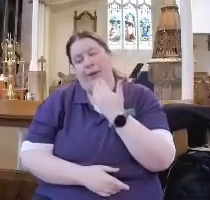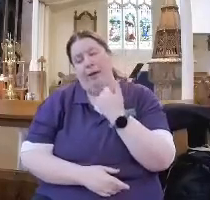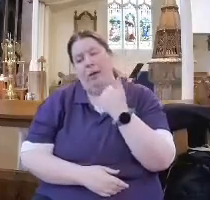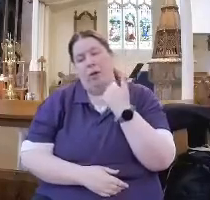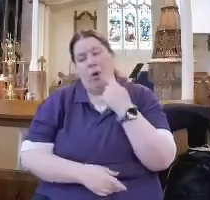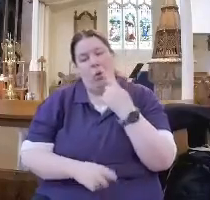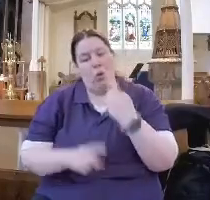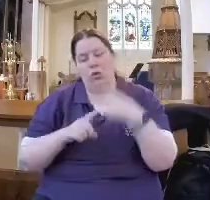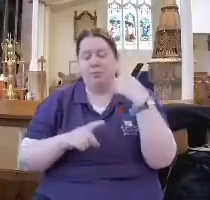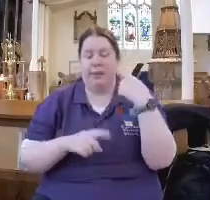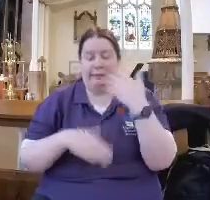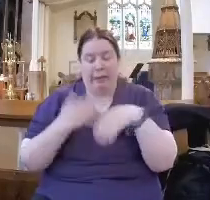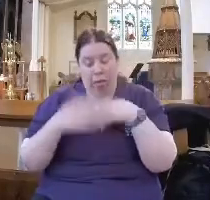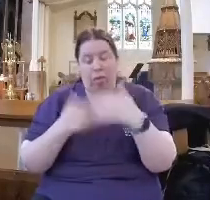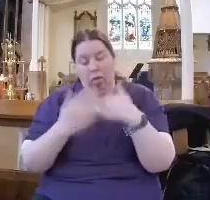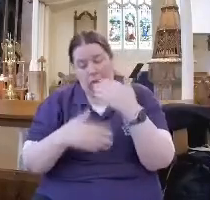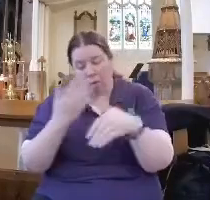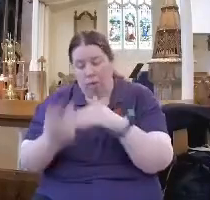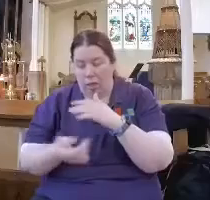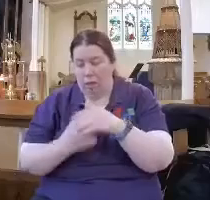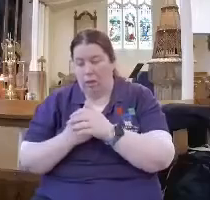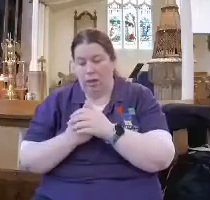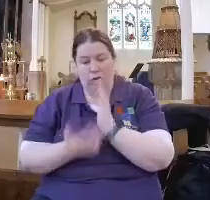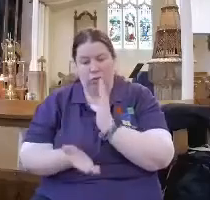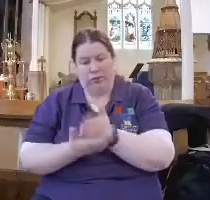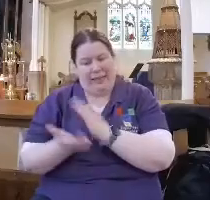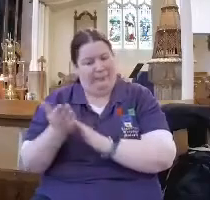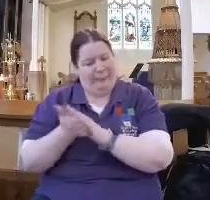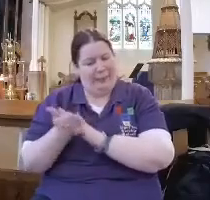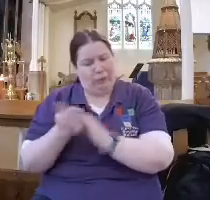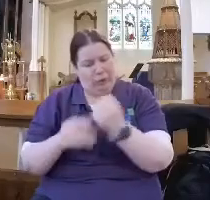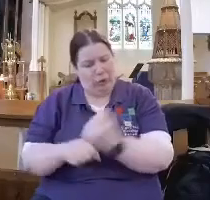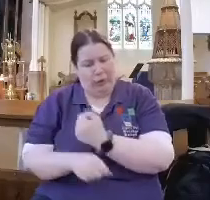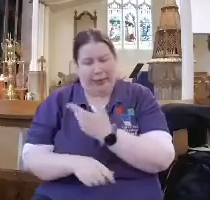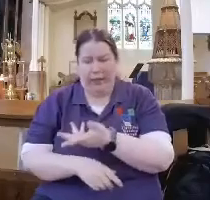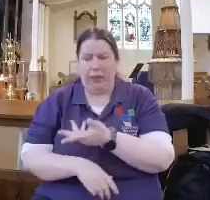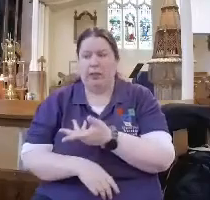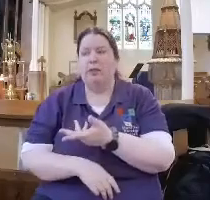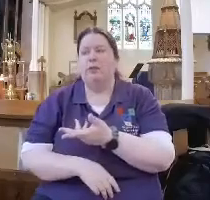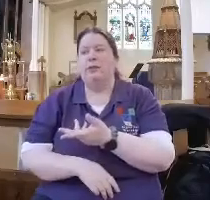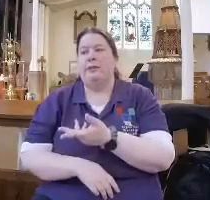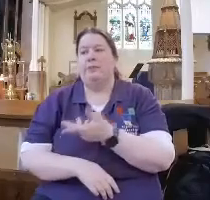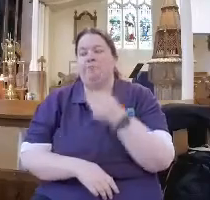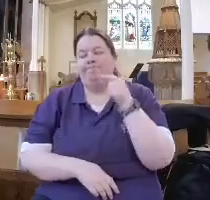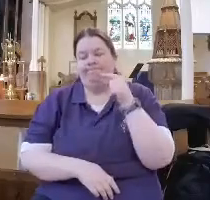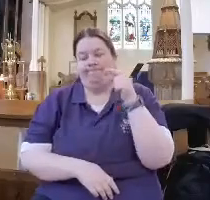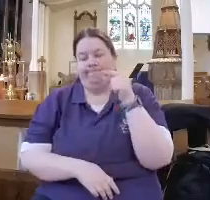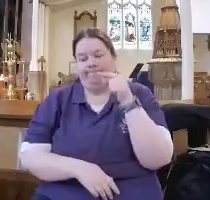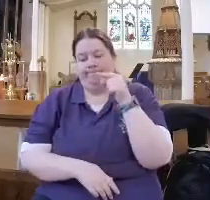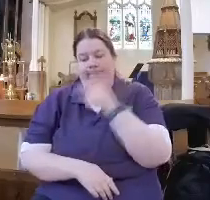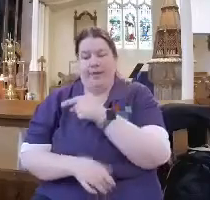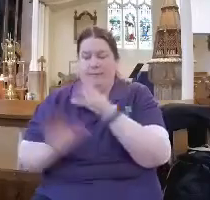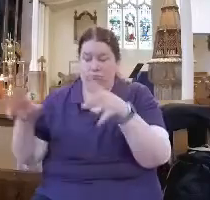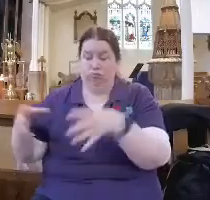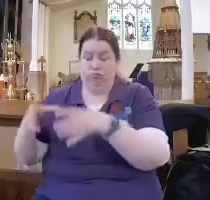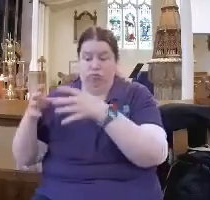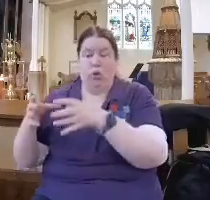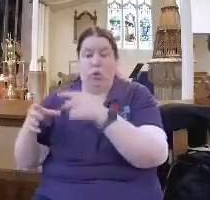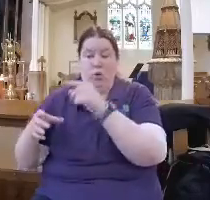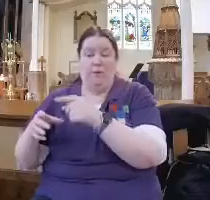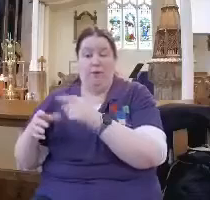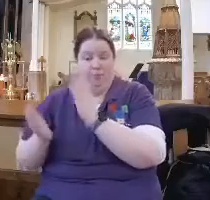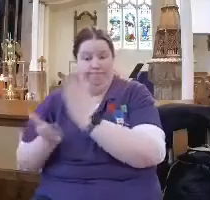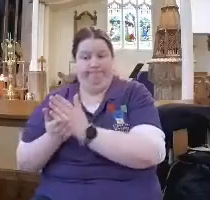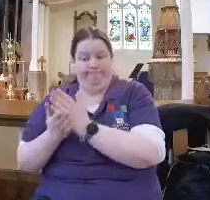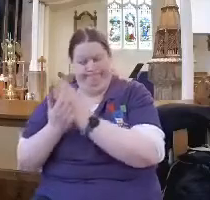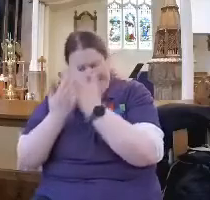pilot and generally being insincere? See, the Pharisees were a very, very devout lot,